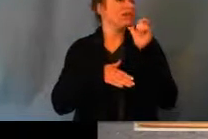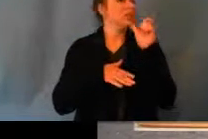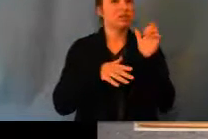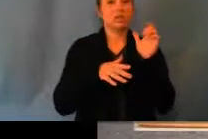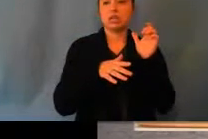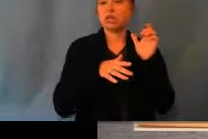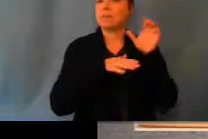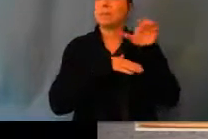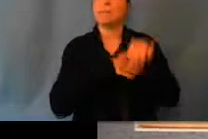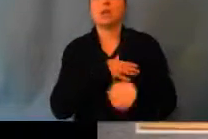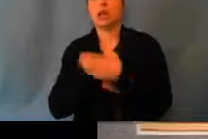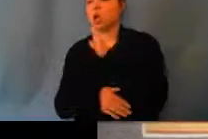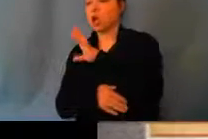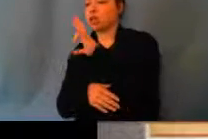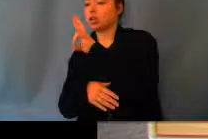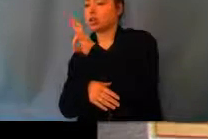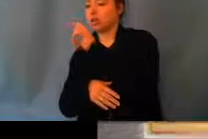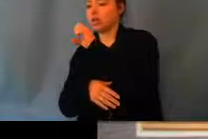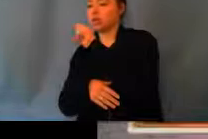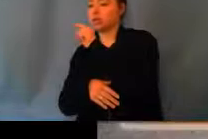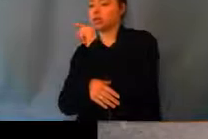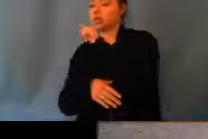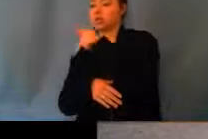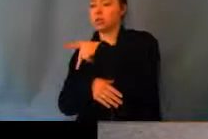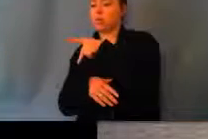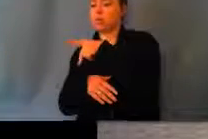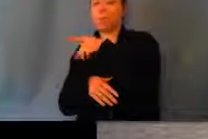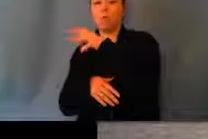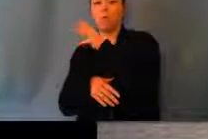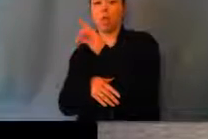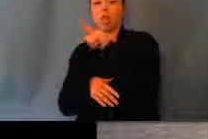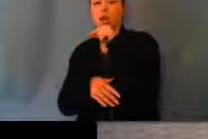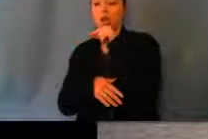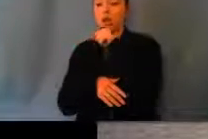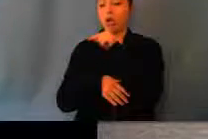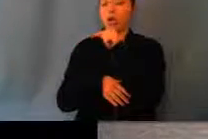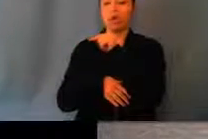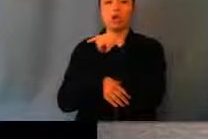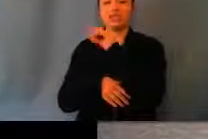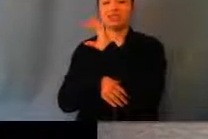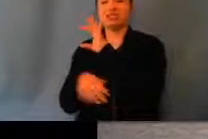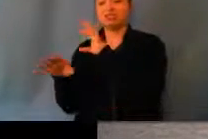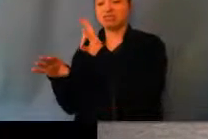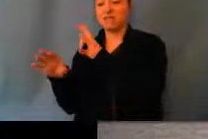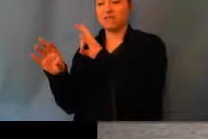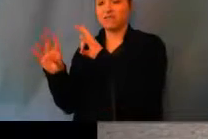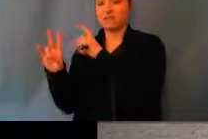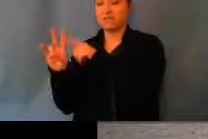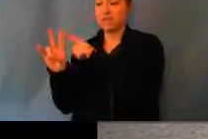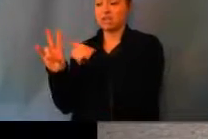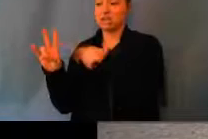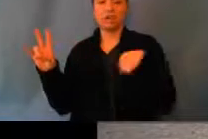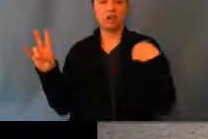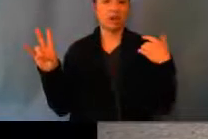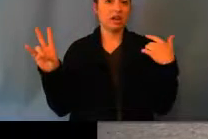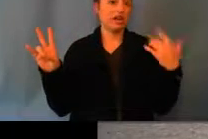Sarah's 7-step one. So Sarah has the longest wall. So Laura's wall was 30 inches